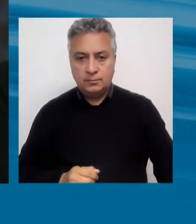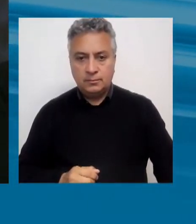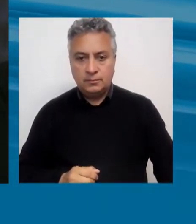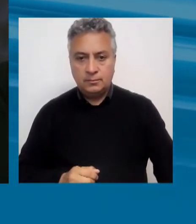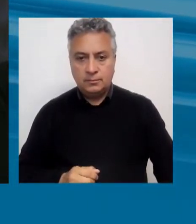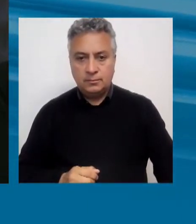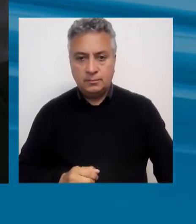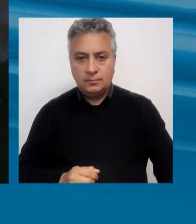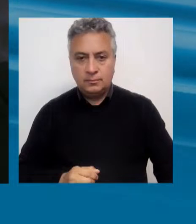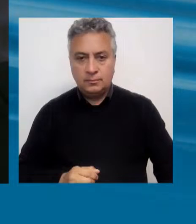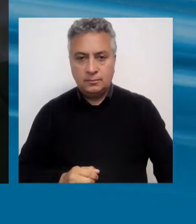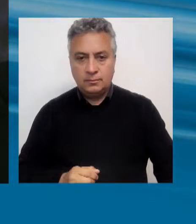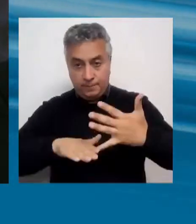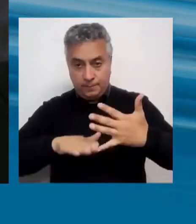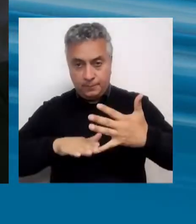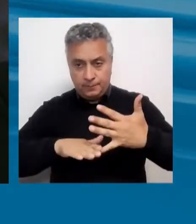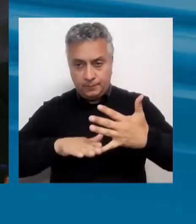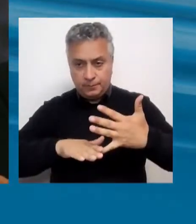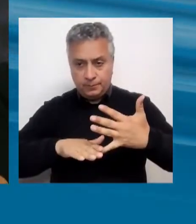Finally,